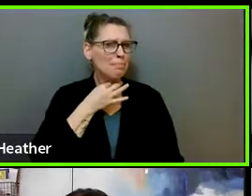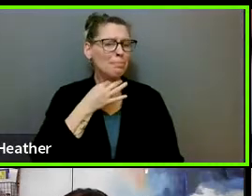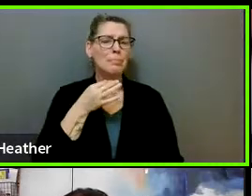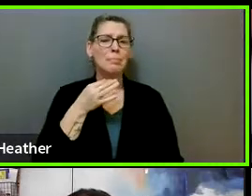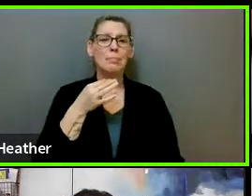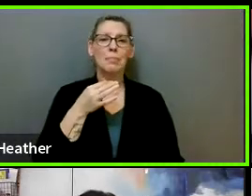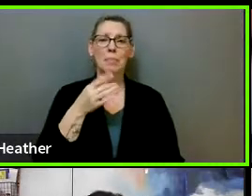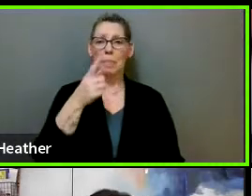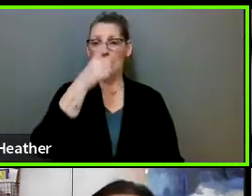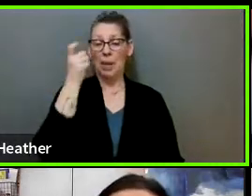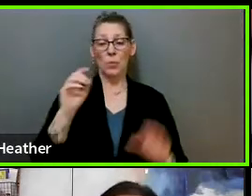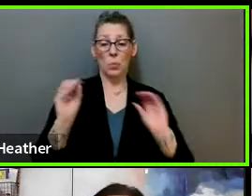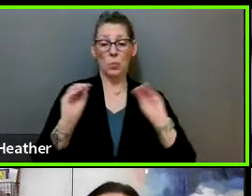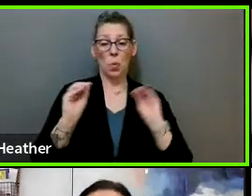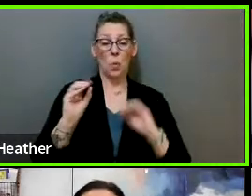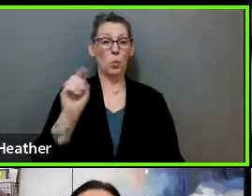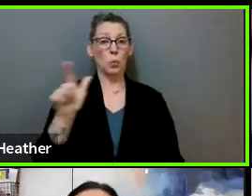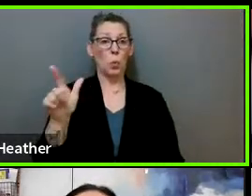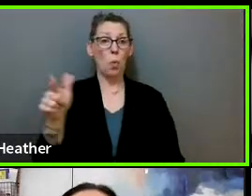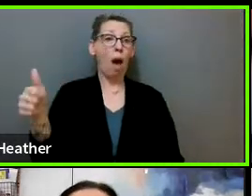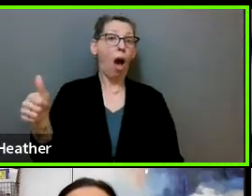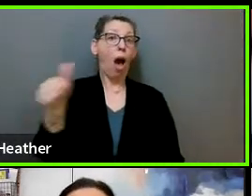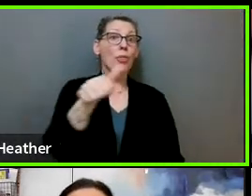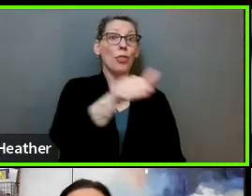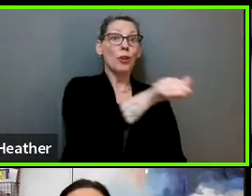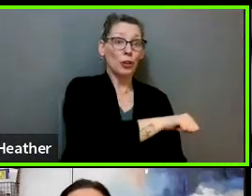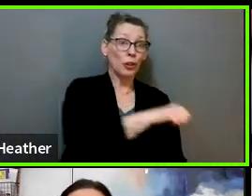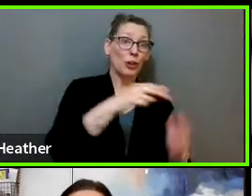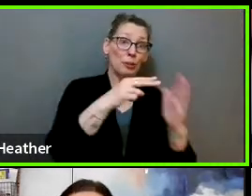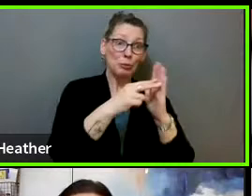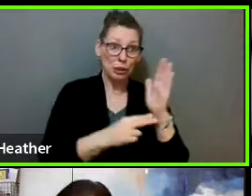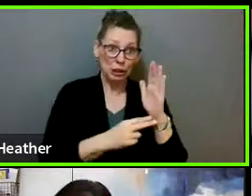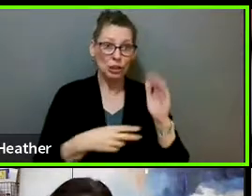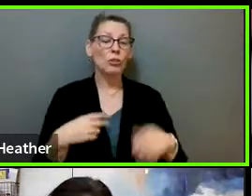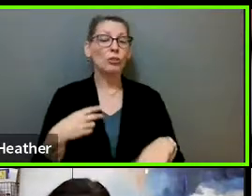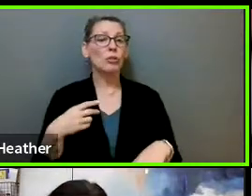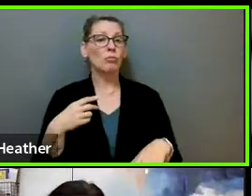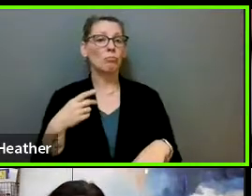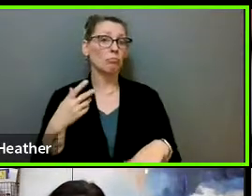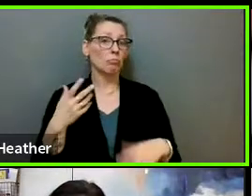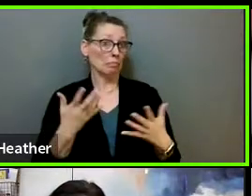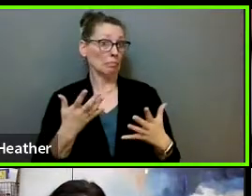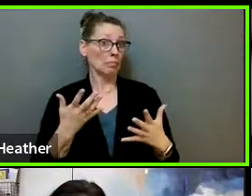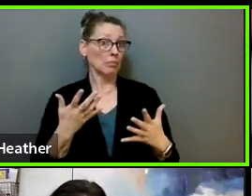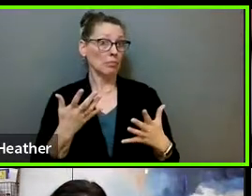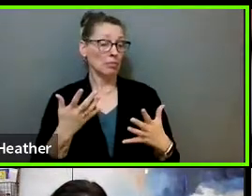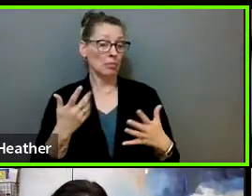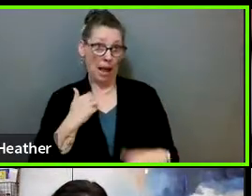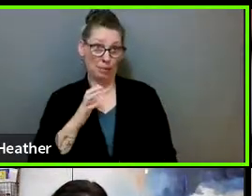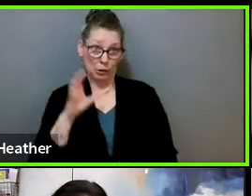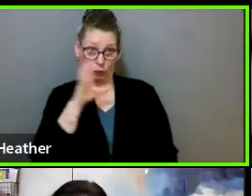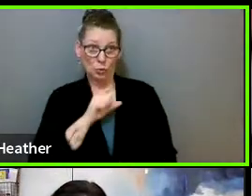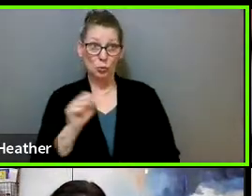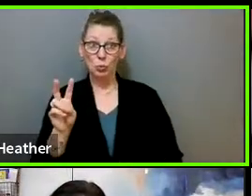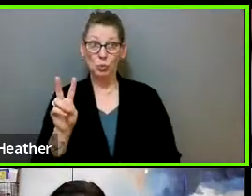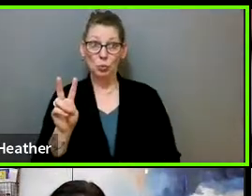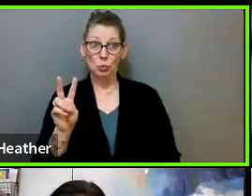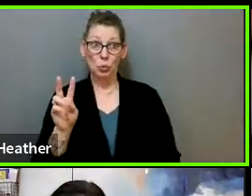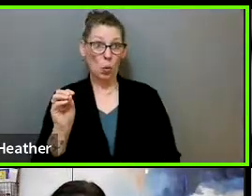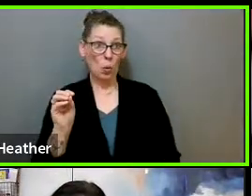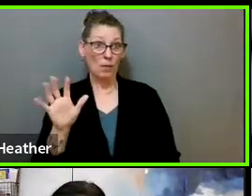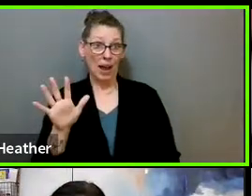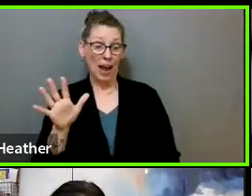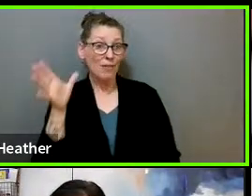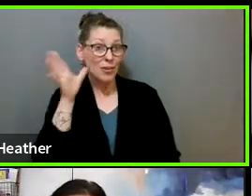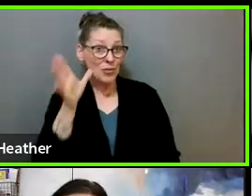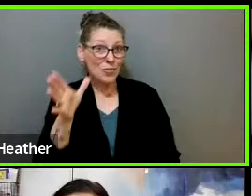aren't going to be any tolls on any of the other facilities, I'm assuming 205 is going to be